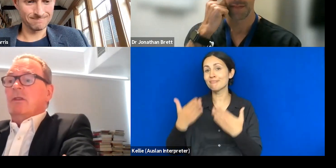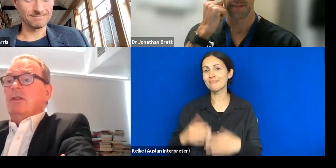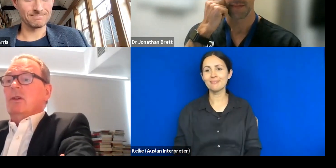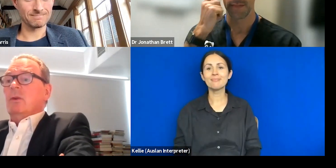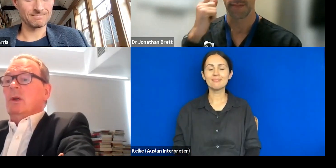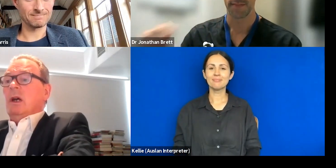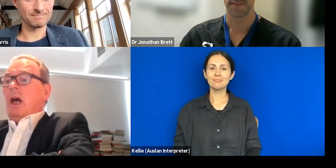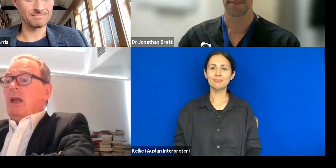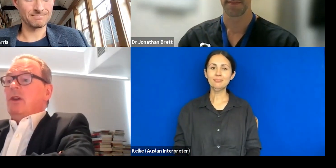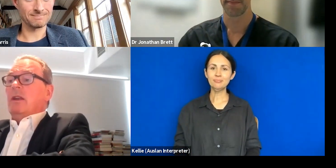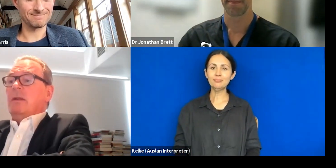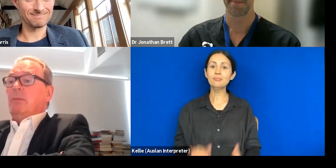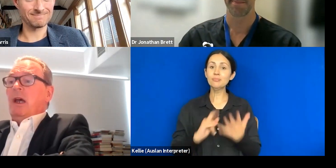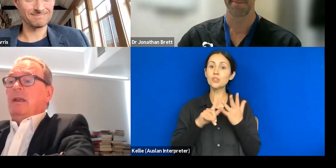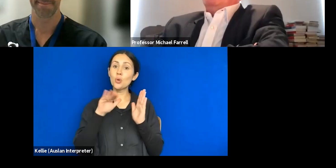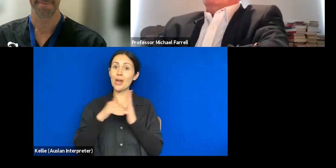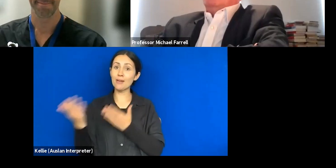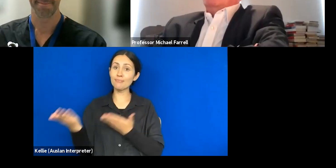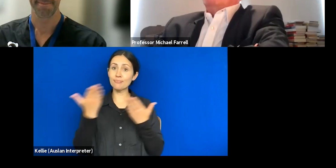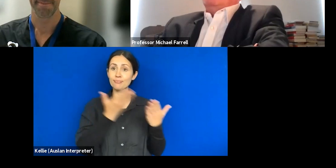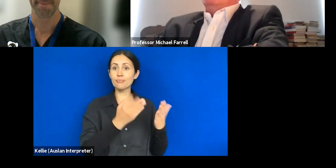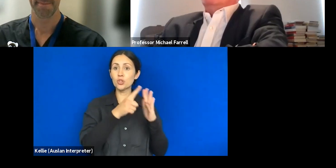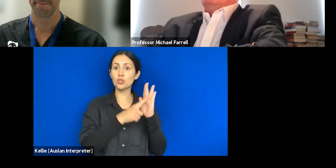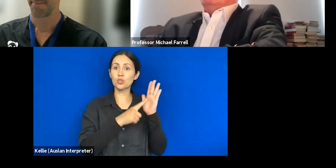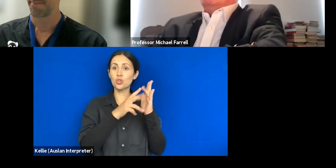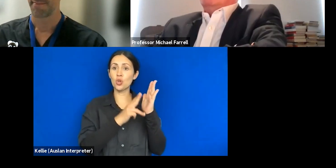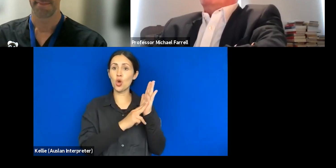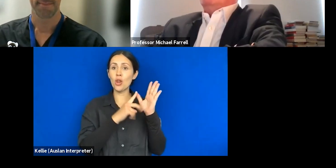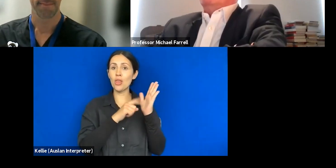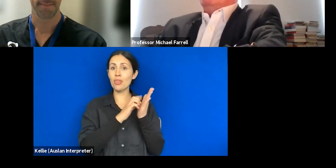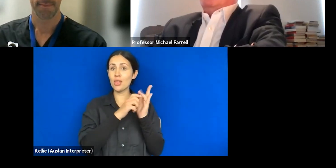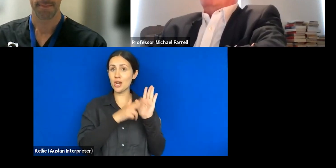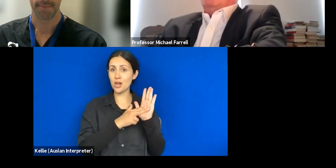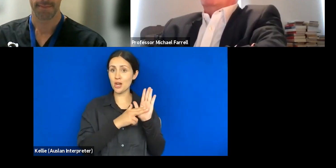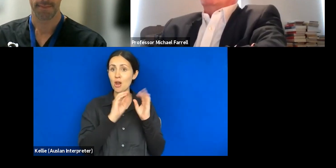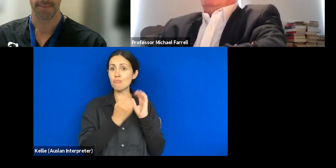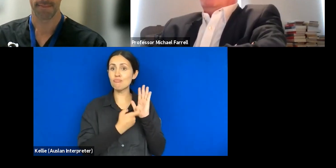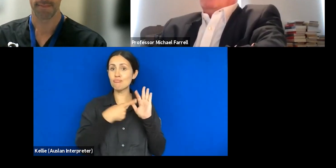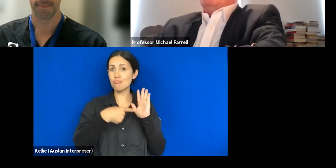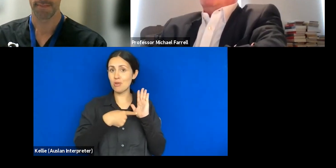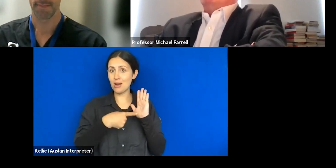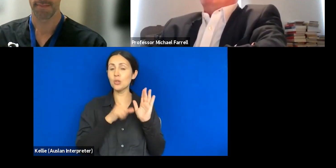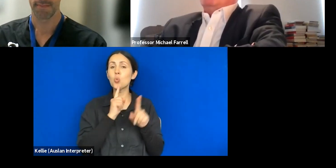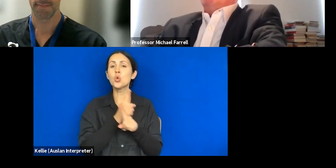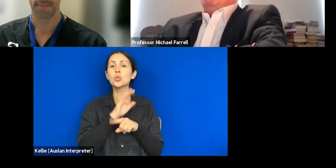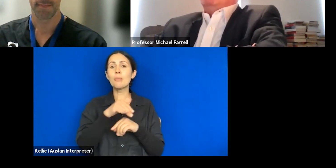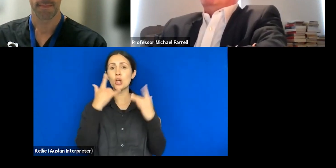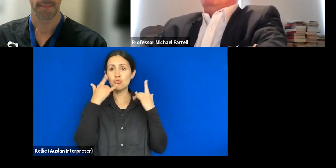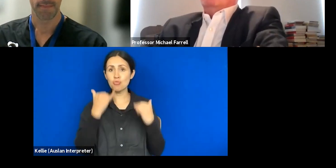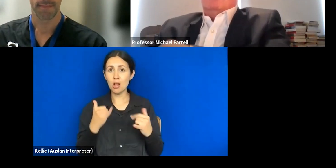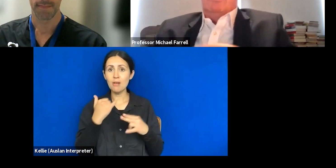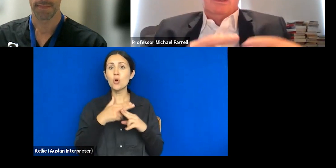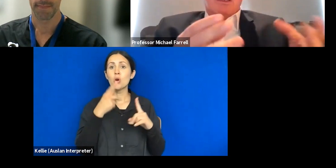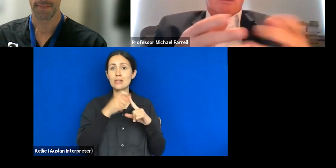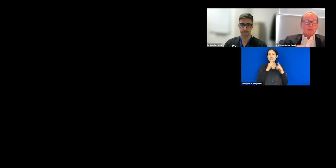hand over to Jonathan Brett, Dr. Jonathan Brett, who's going to talk on the PRISMA trial of psilocybin for methamphetamine